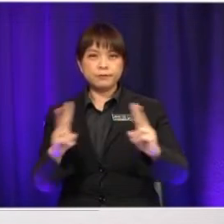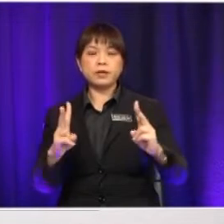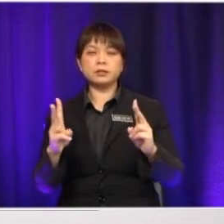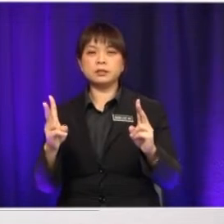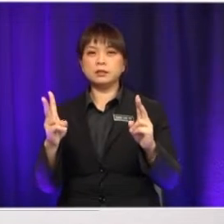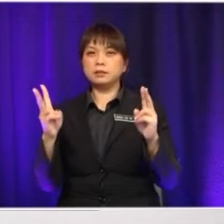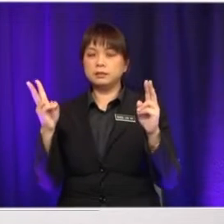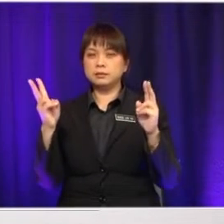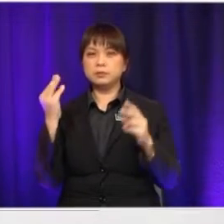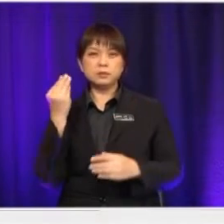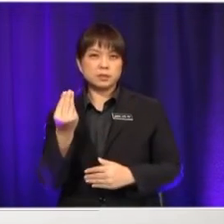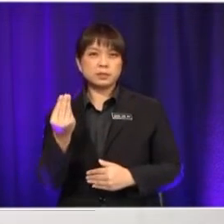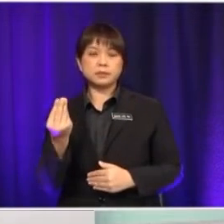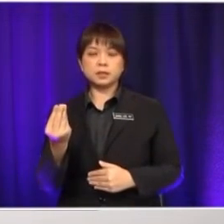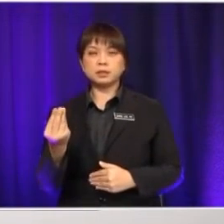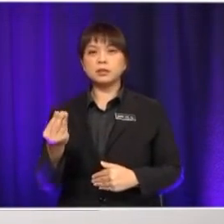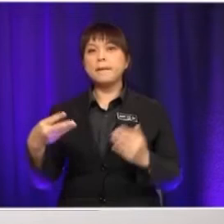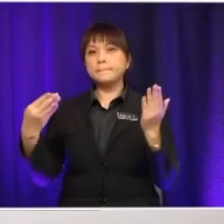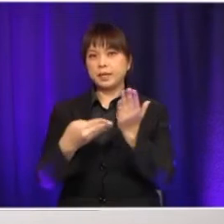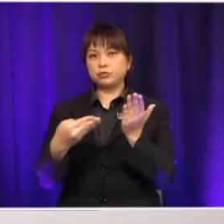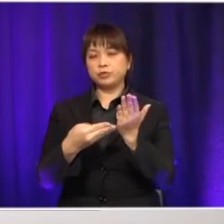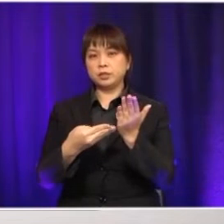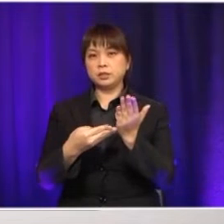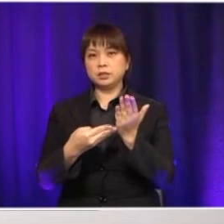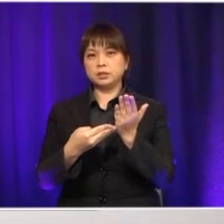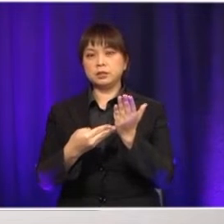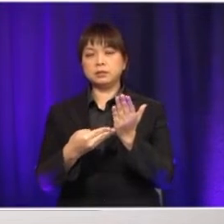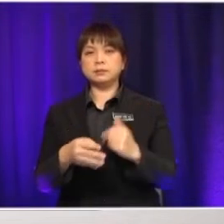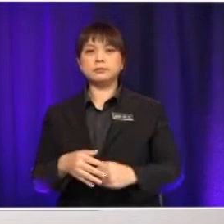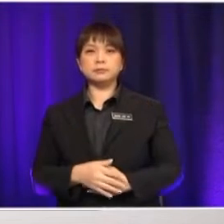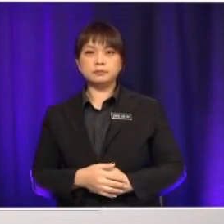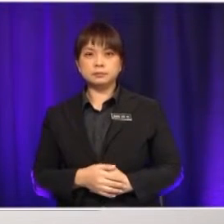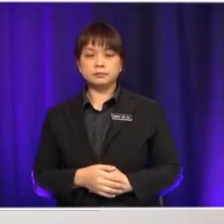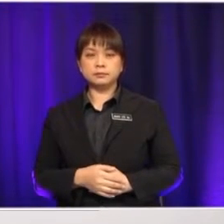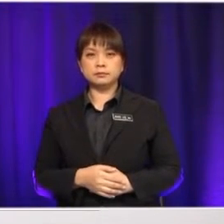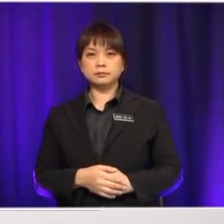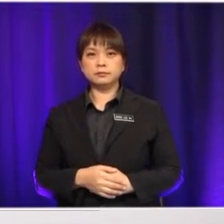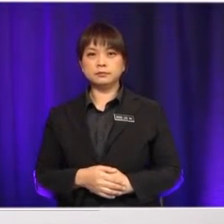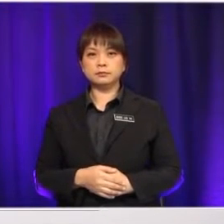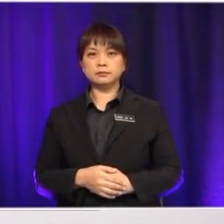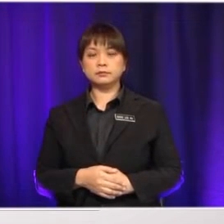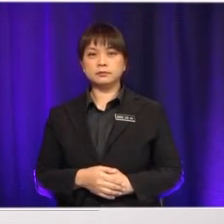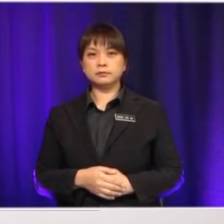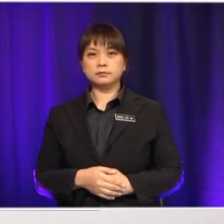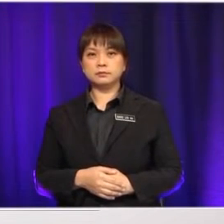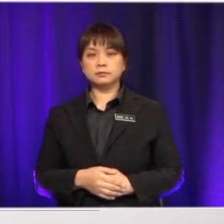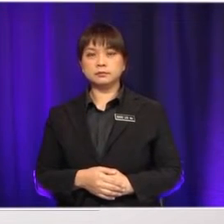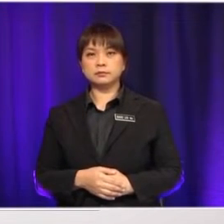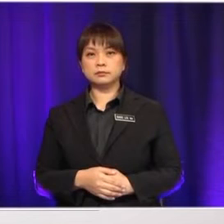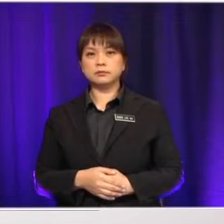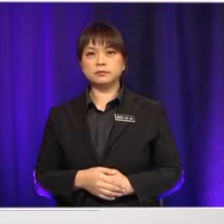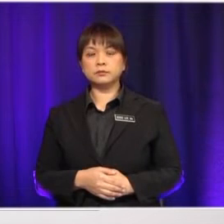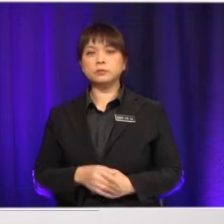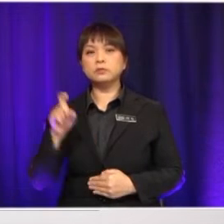for a few hours. To be honest, it may only last for an hour of heavy work. So you just have to bring along the